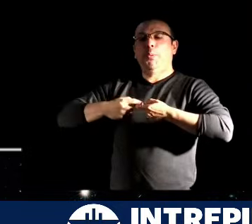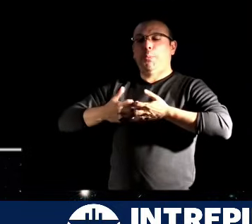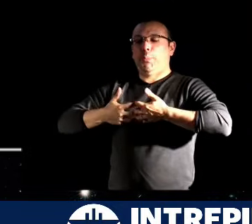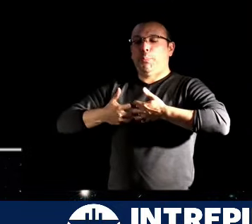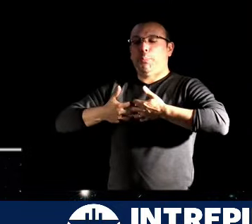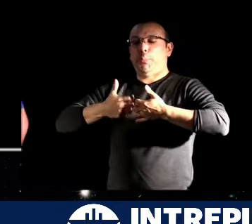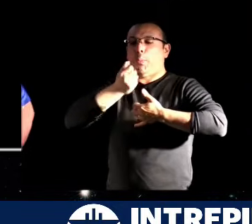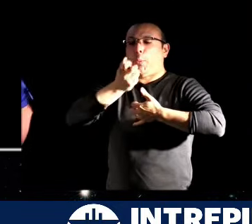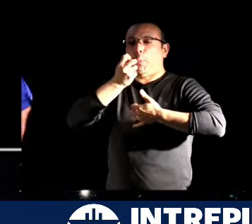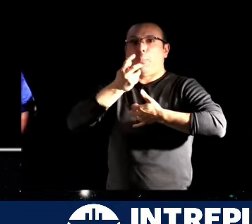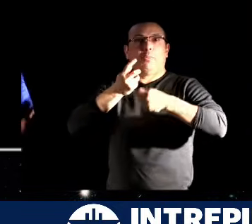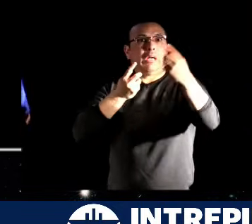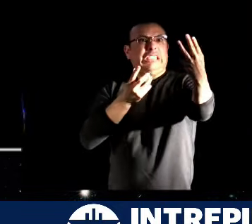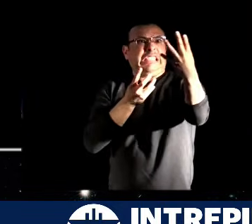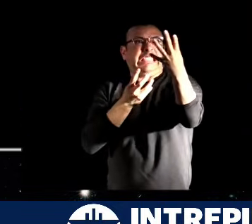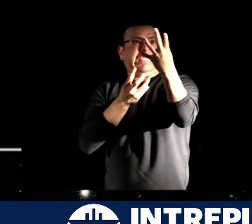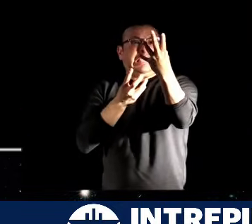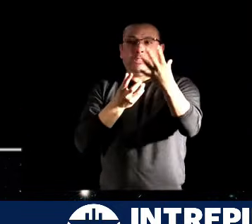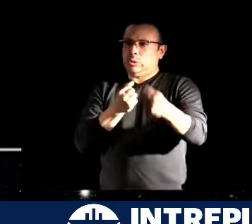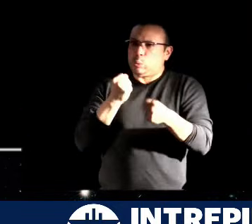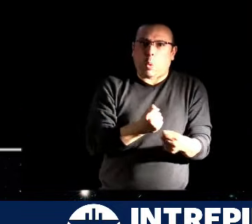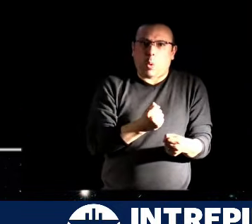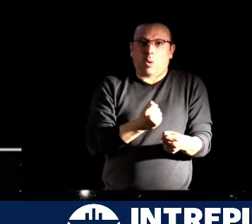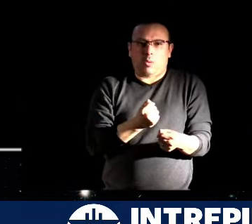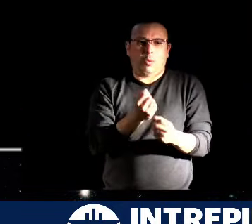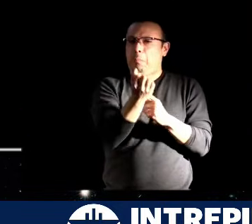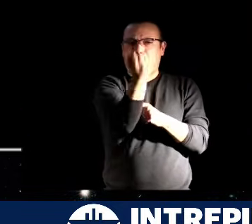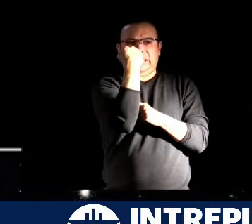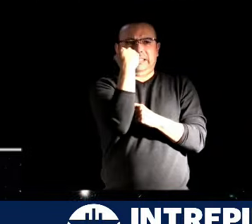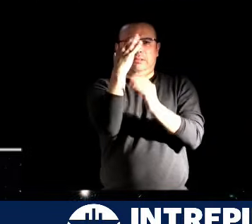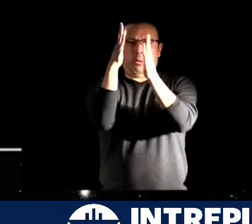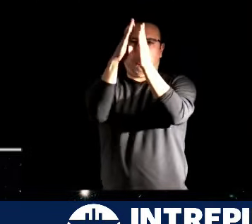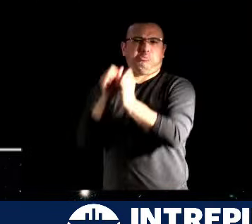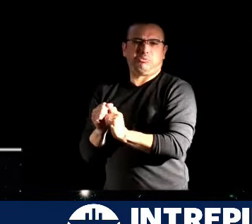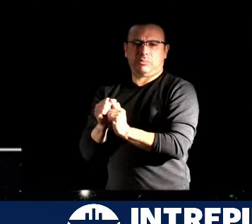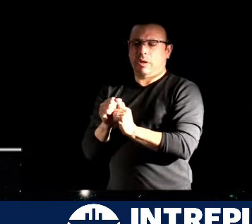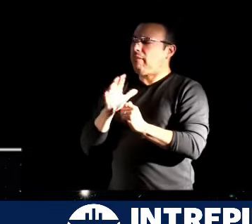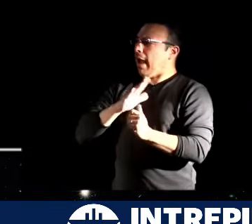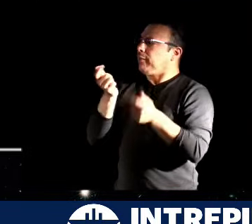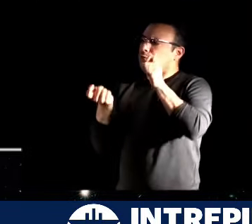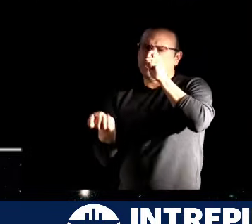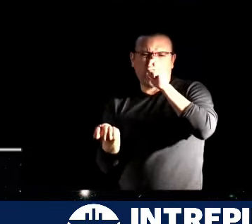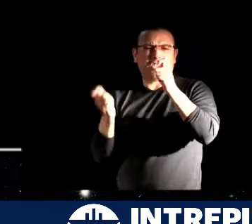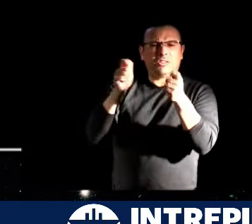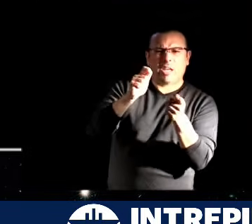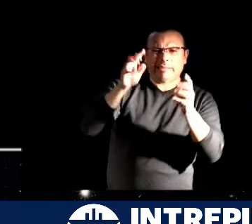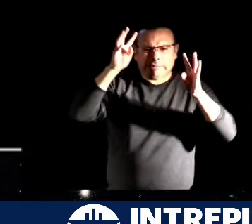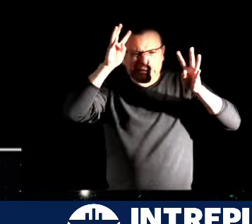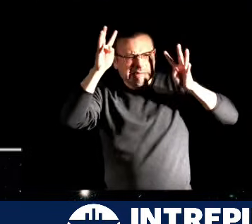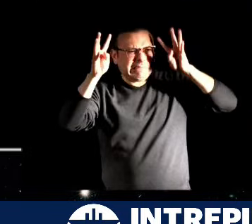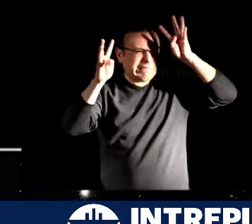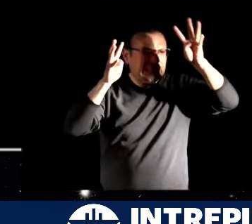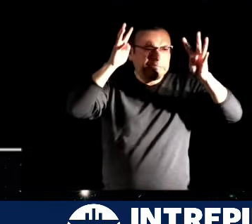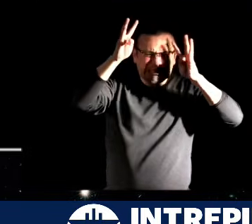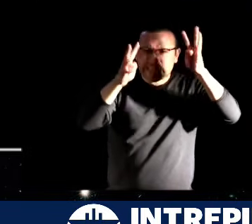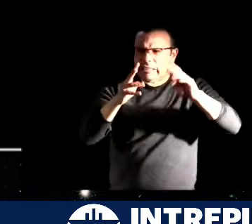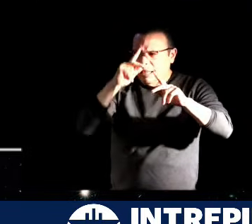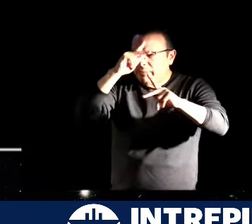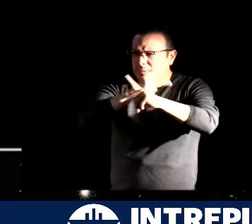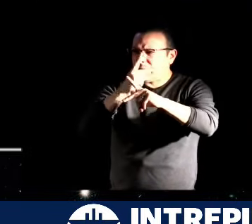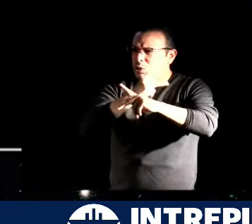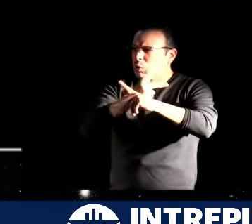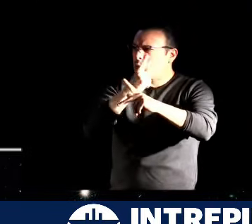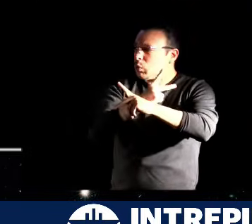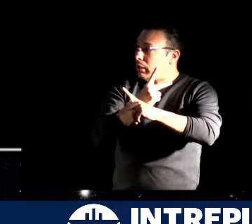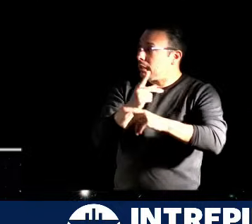is. So we go through this whole evolution, and we're trying to figure it all out, and we get to about here